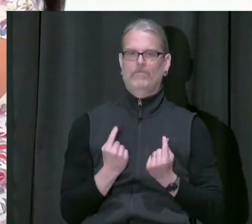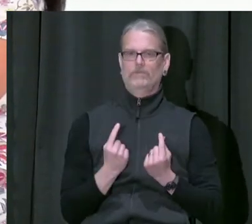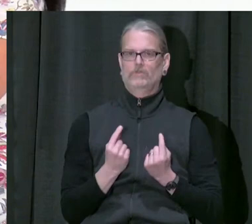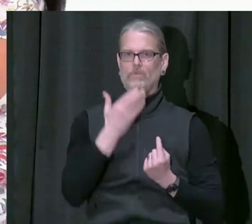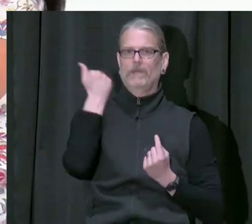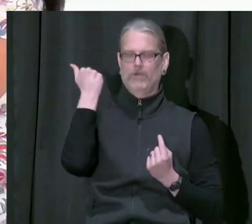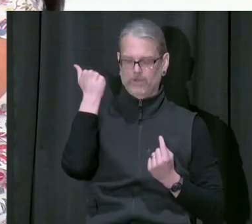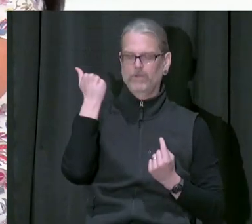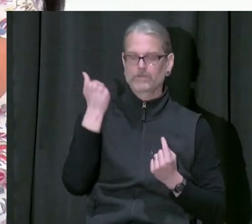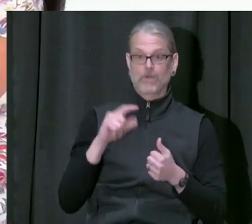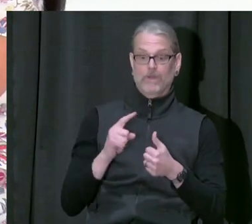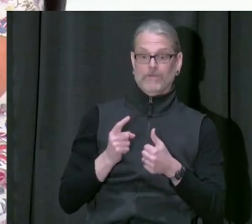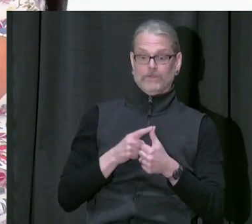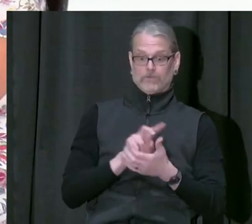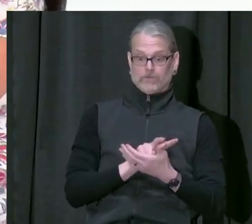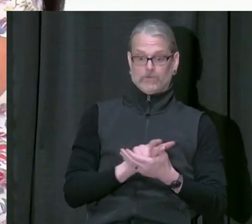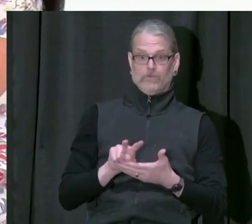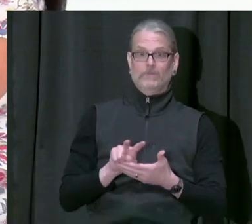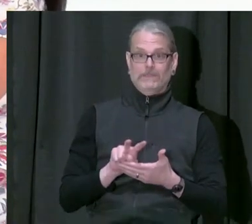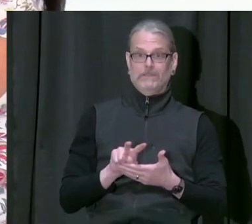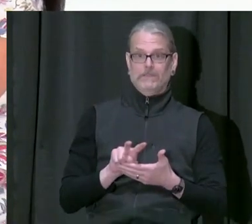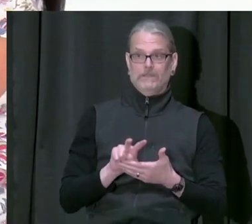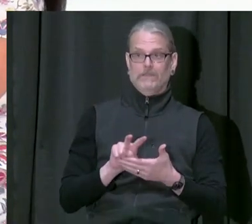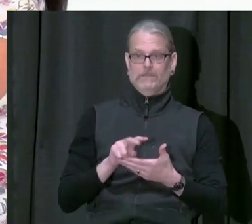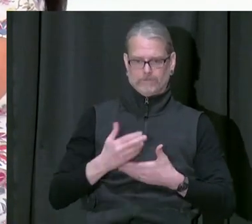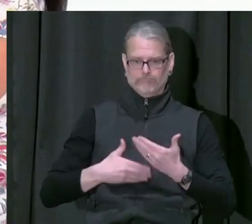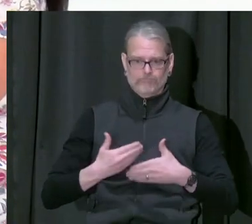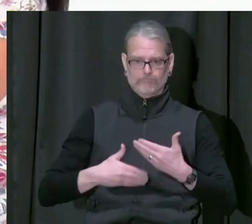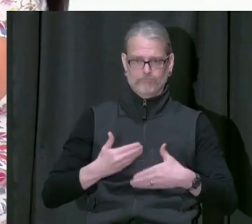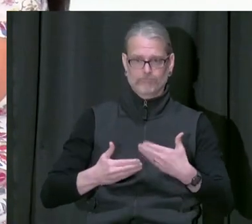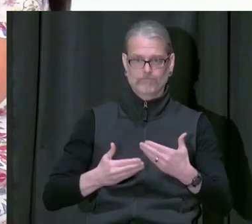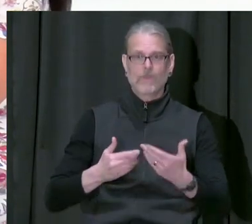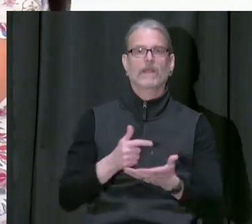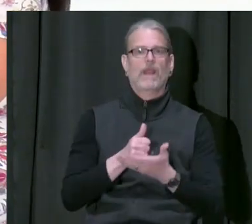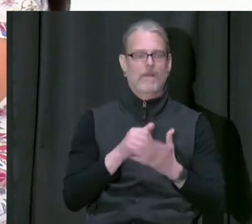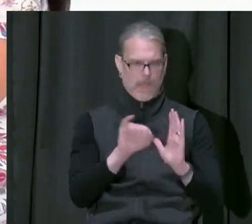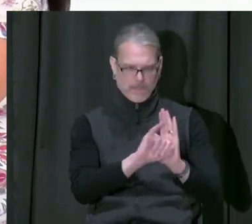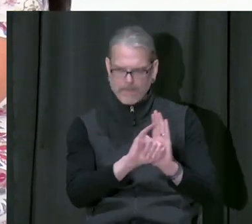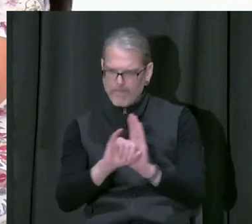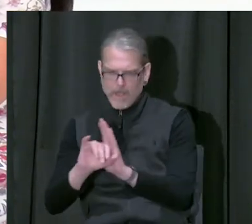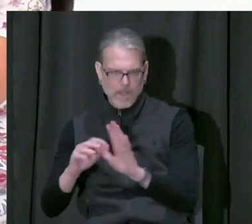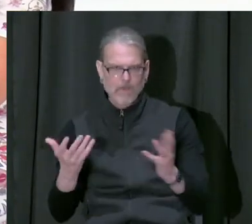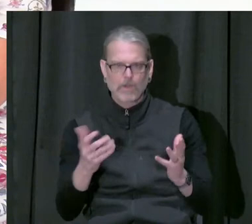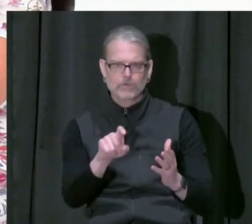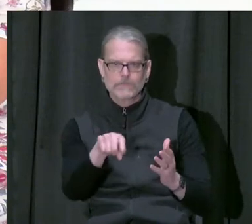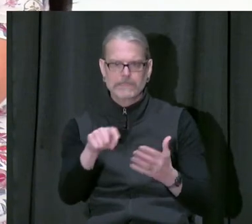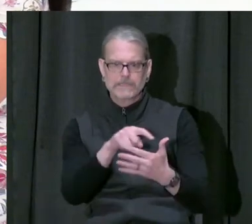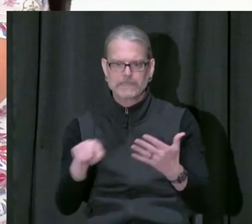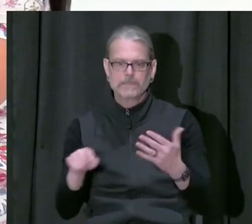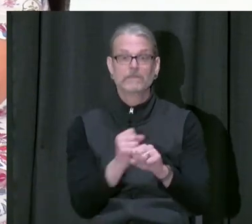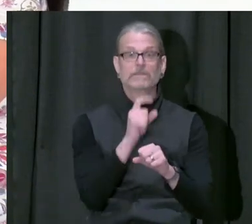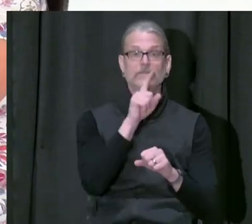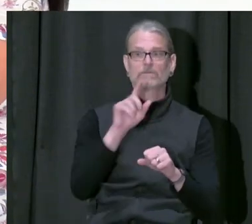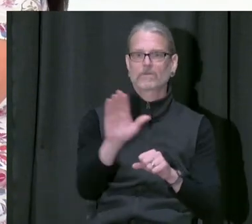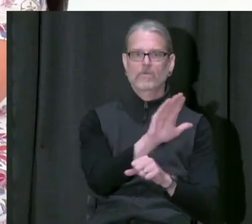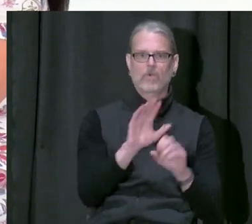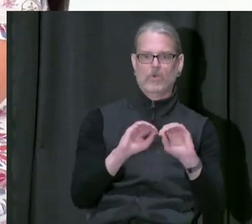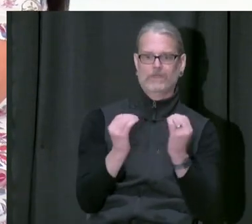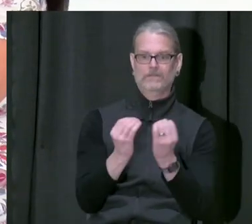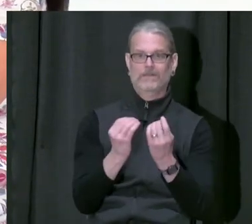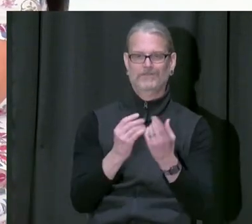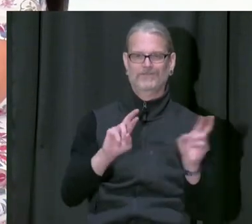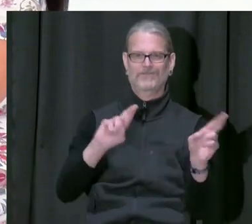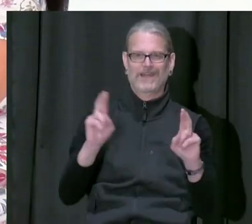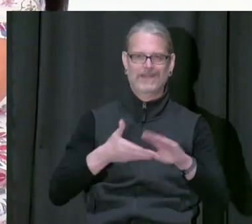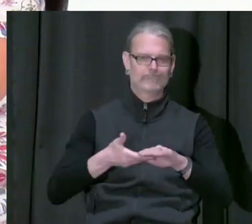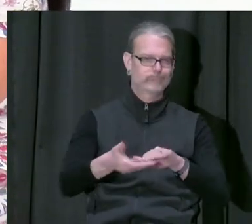2 weeks in an organization will help you identify all of the things you need to make sure that your organization is ready to do and